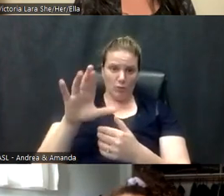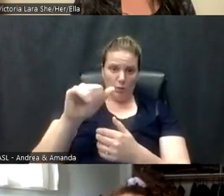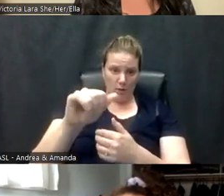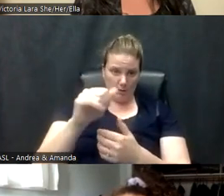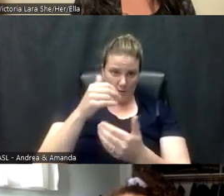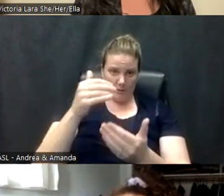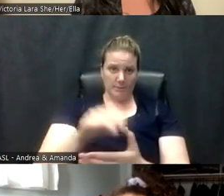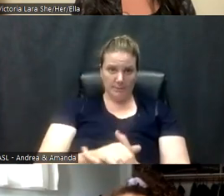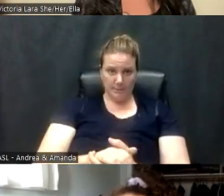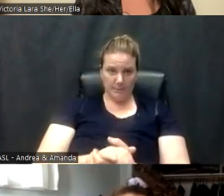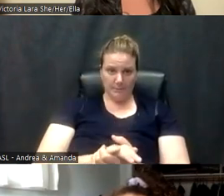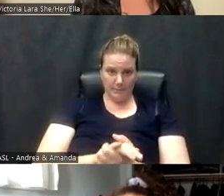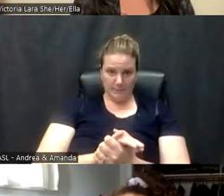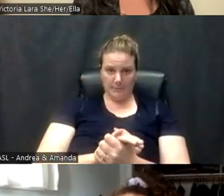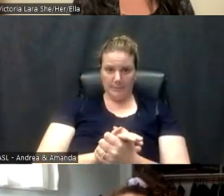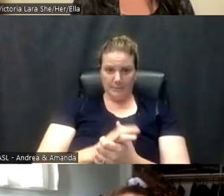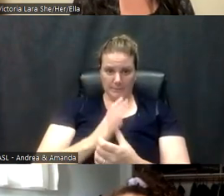Thank you. Thank you.